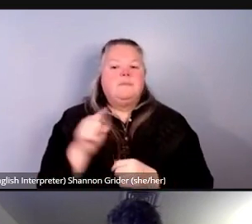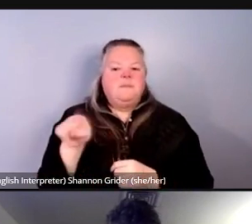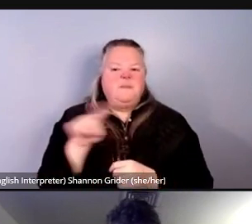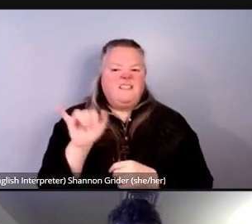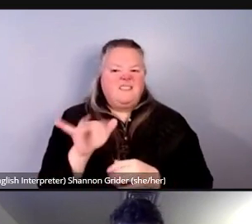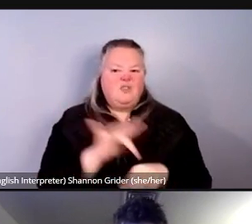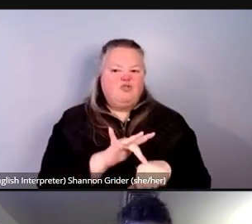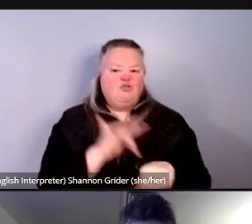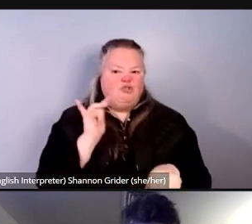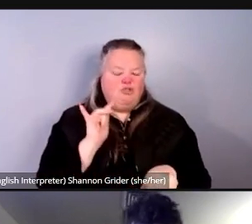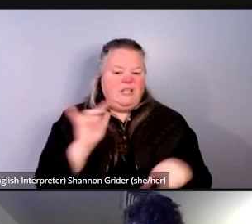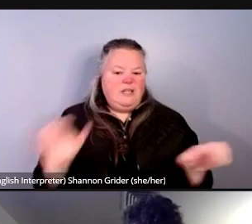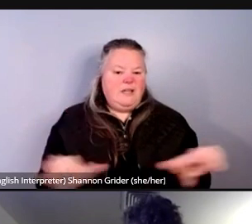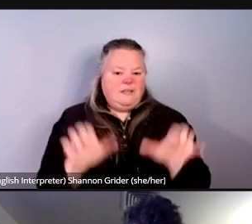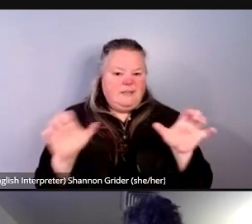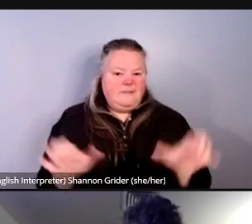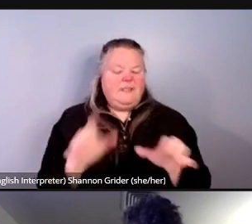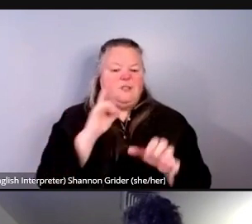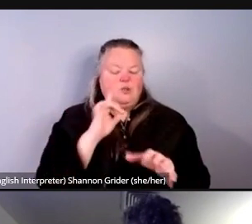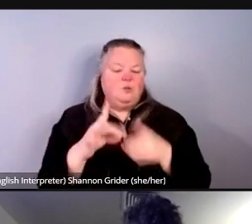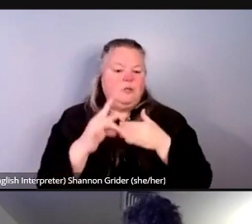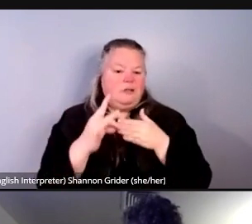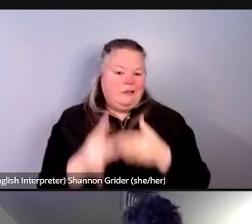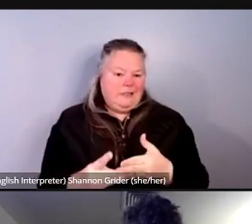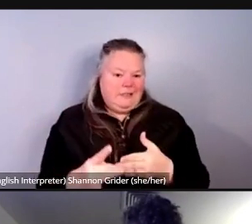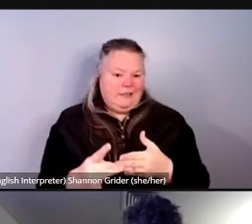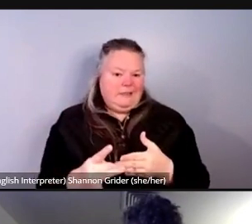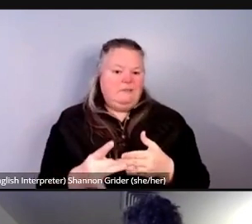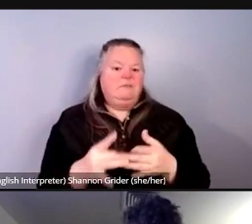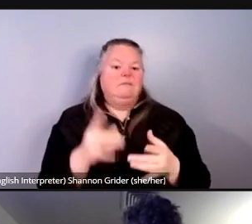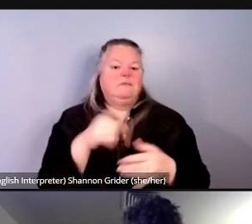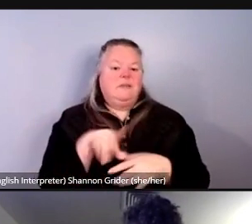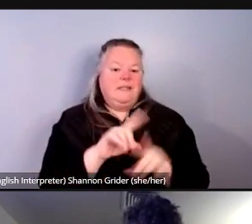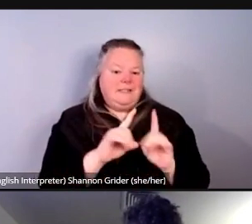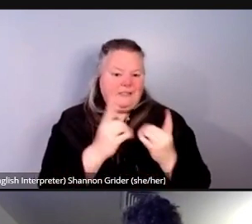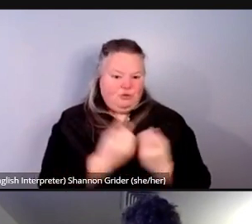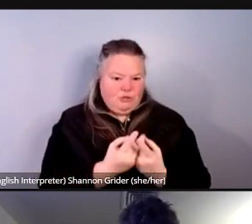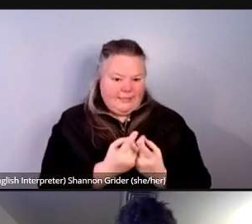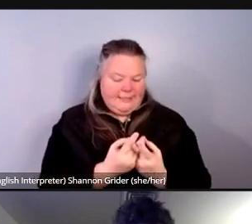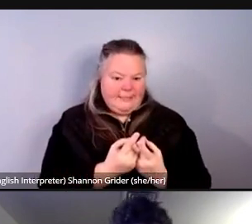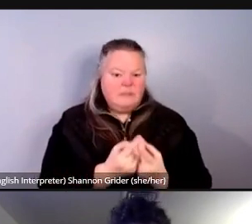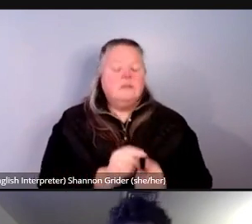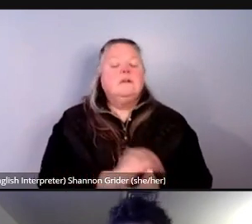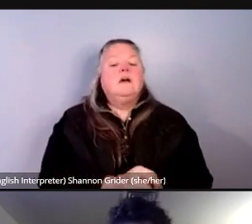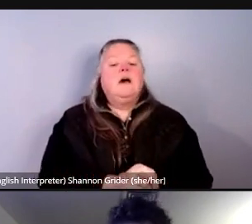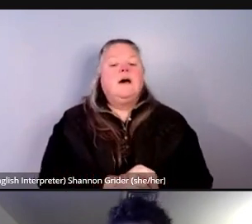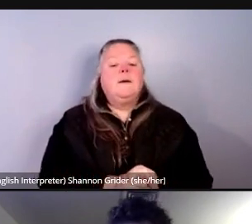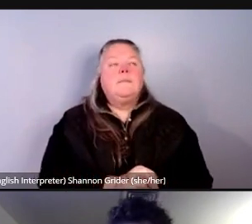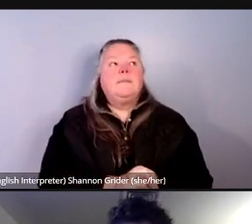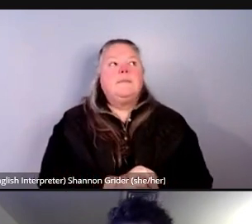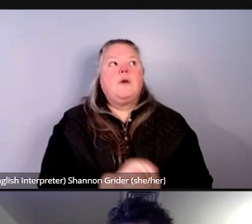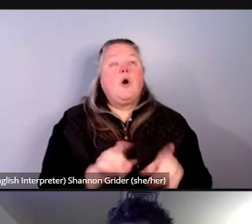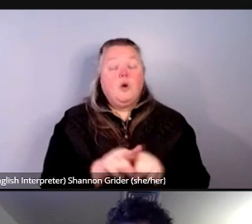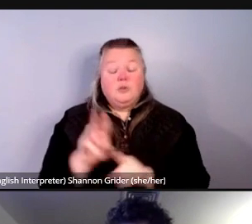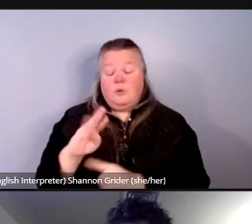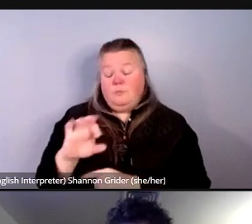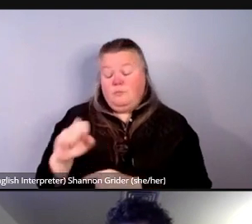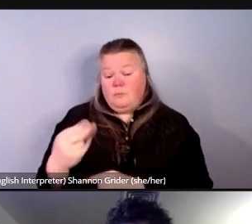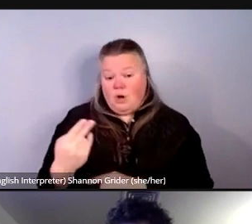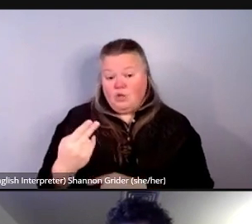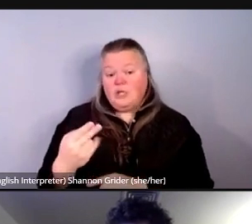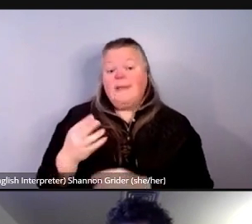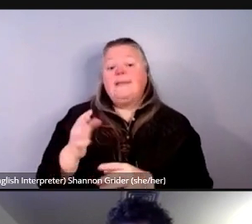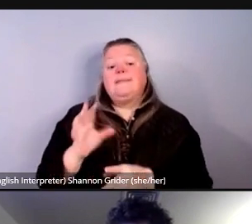preliminary activity that would kind of lead into learning from districts, that work group. And then also in March, the